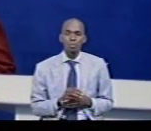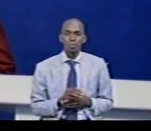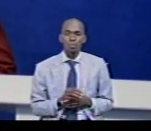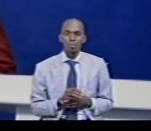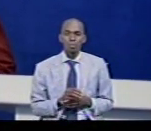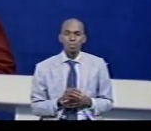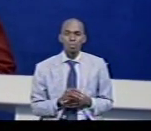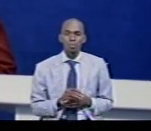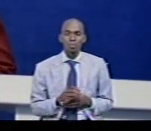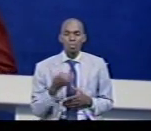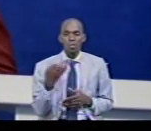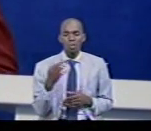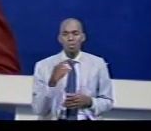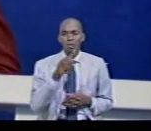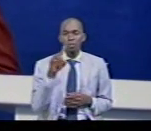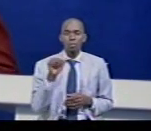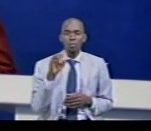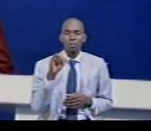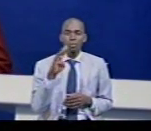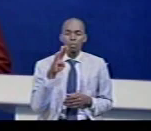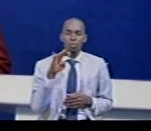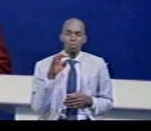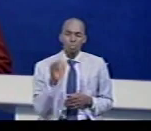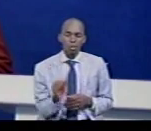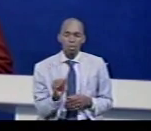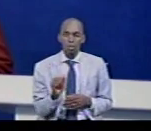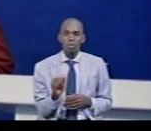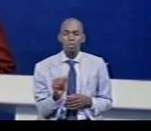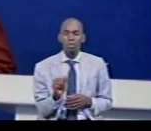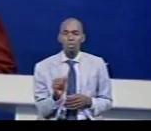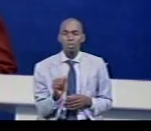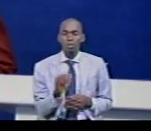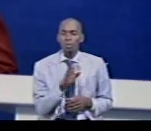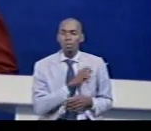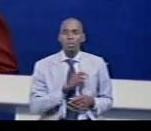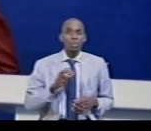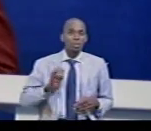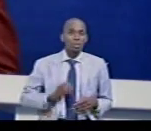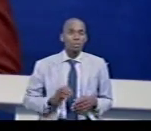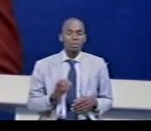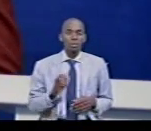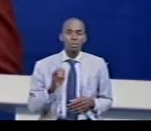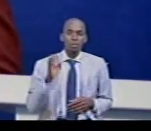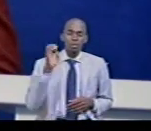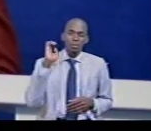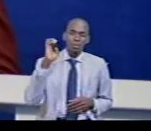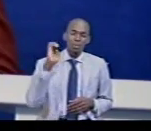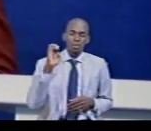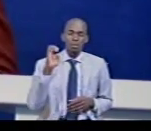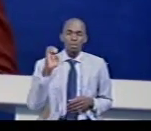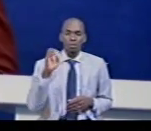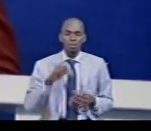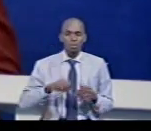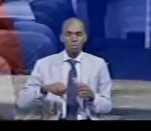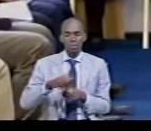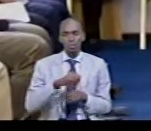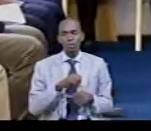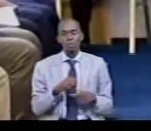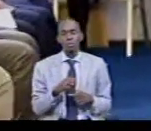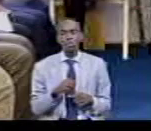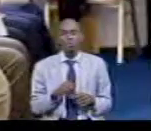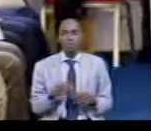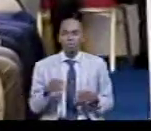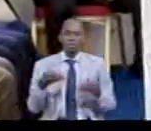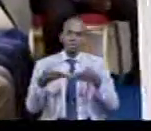of Zambia Executive, Evangelical Fellowship of Zambia Executive Director.